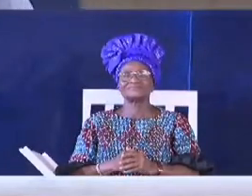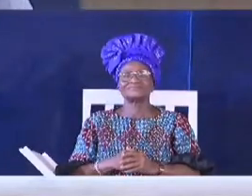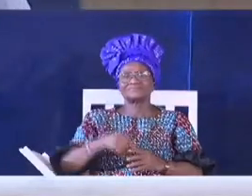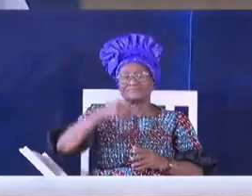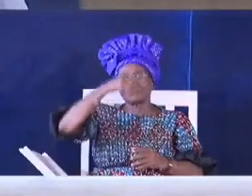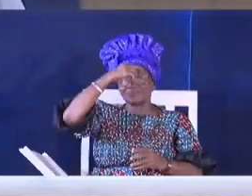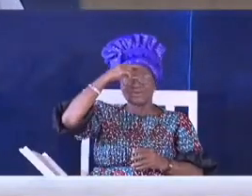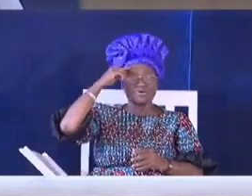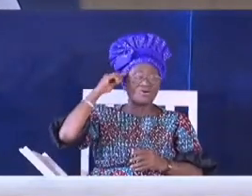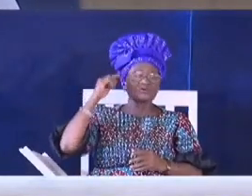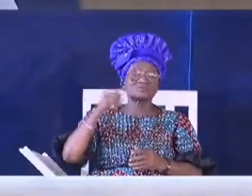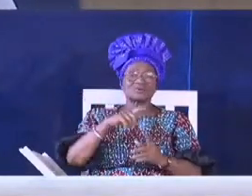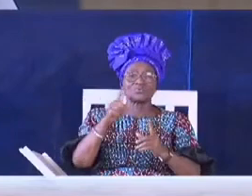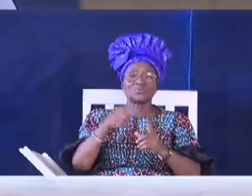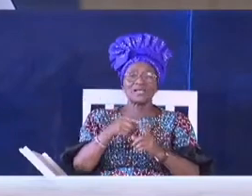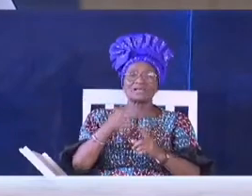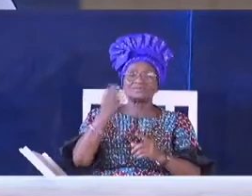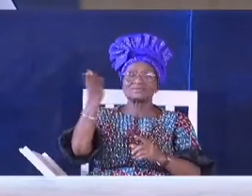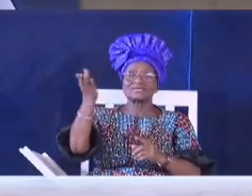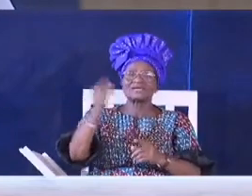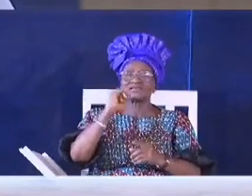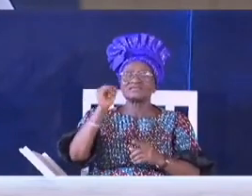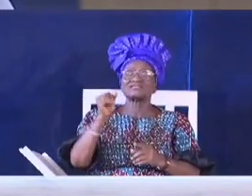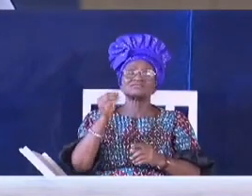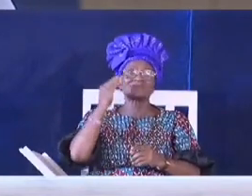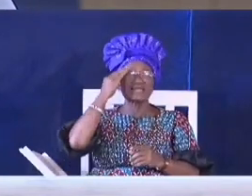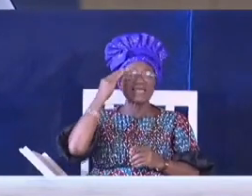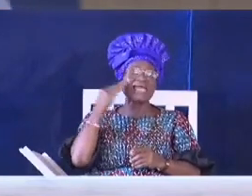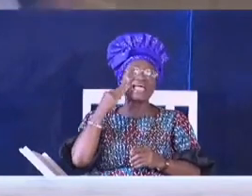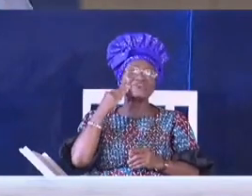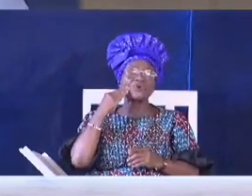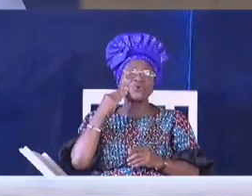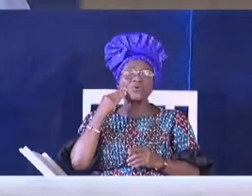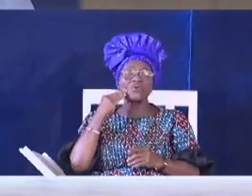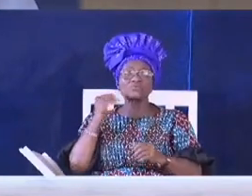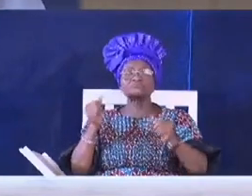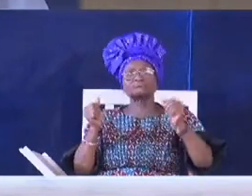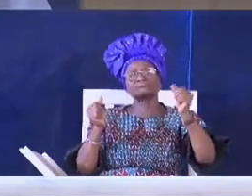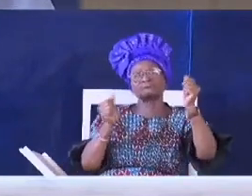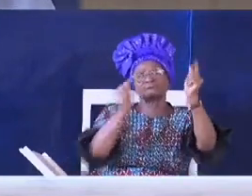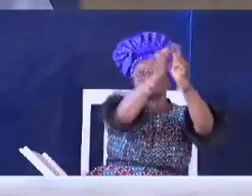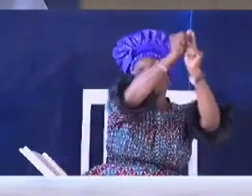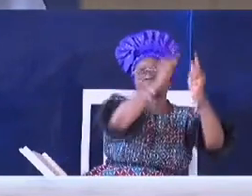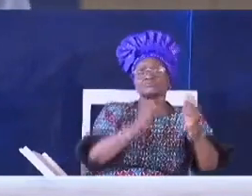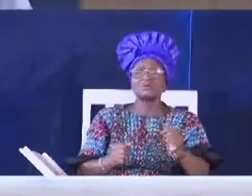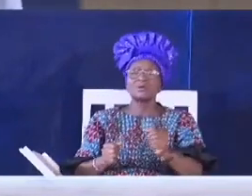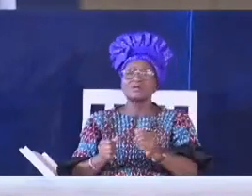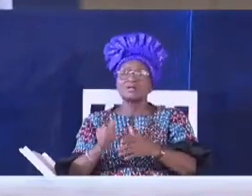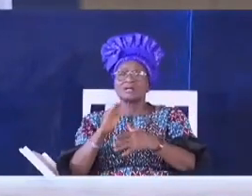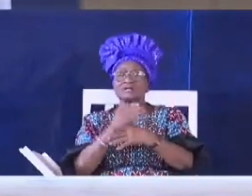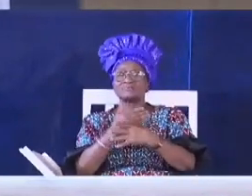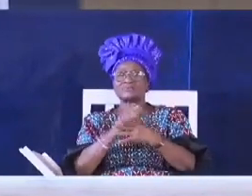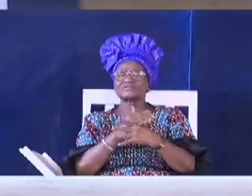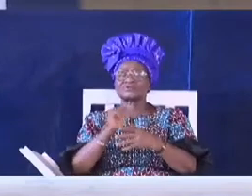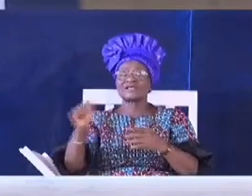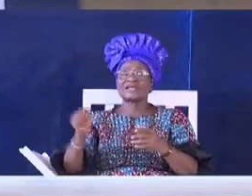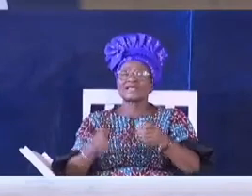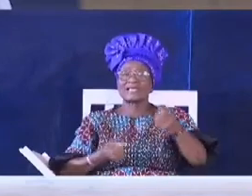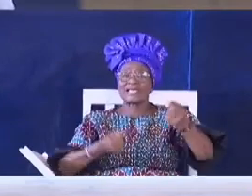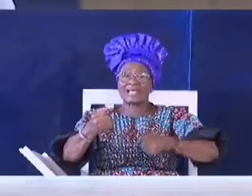Because when there is a head-on collision between a car and a trailer,